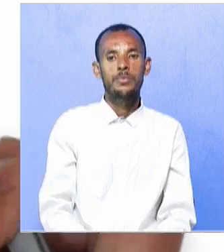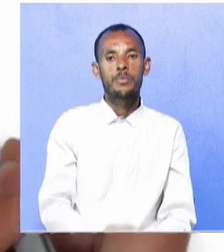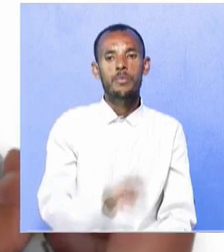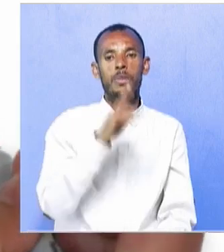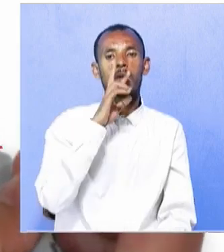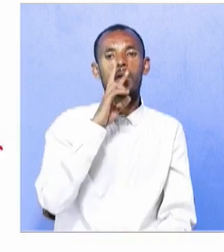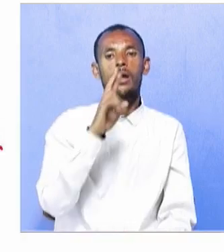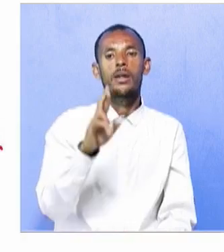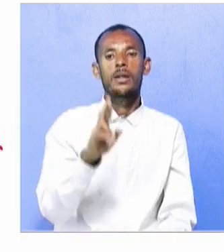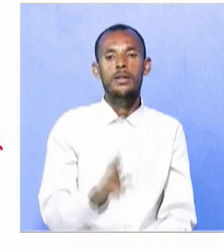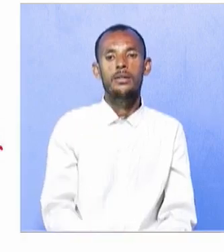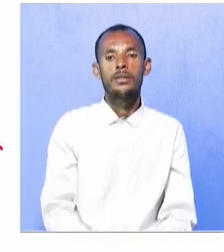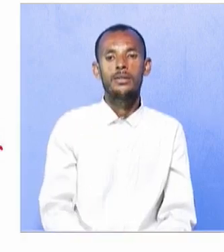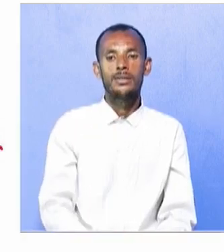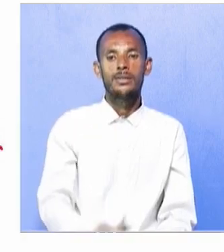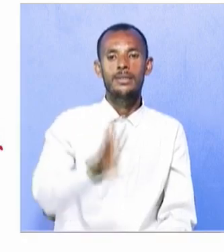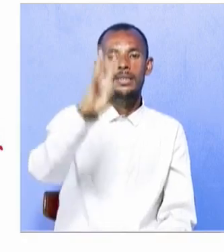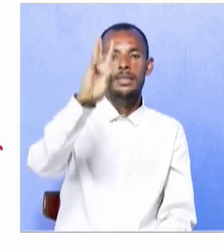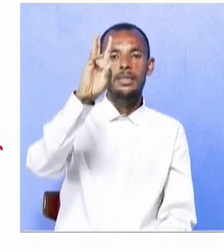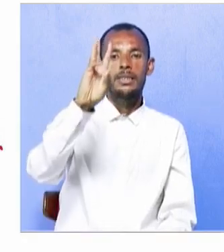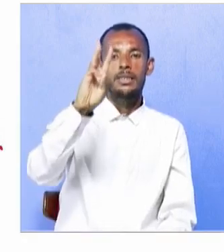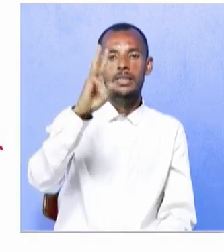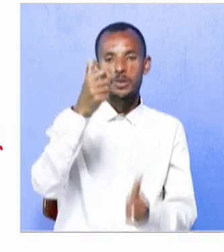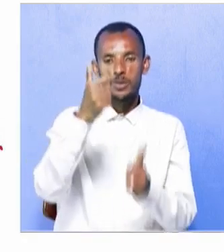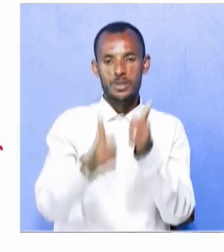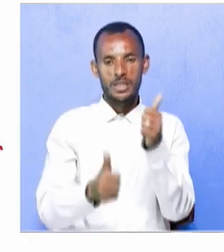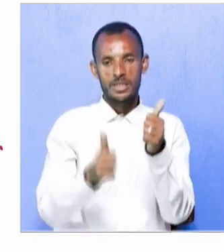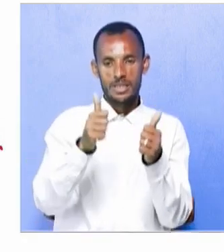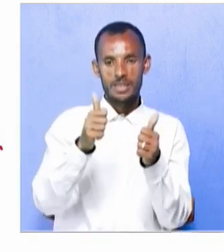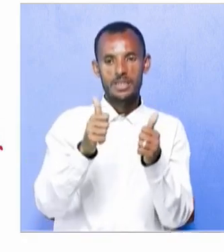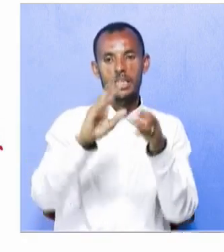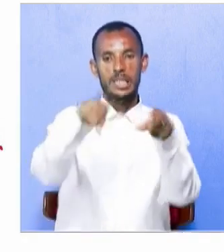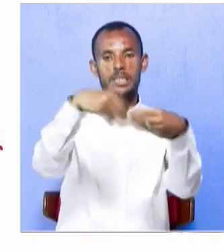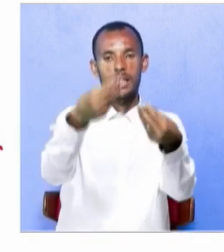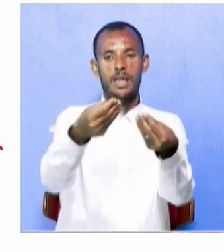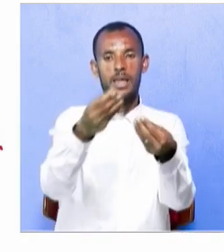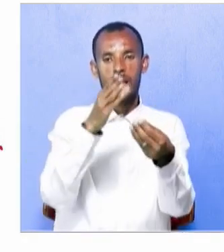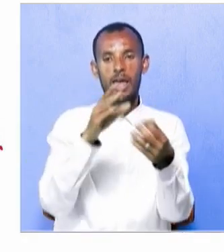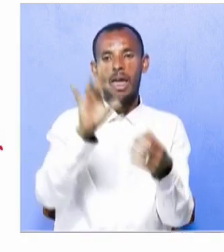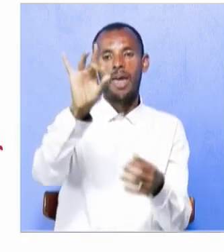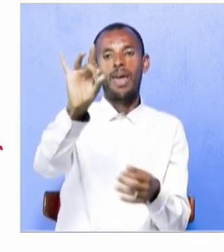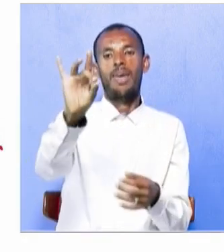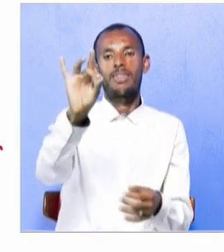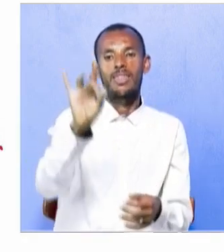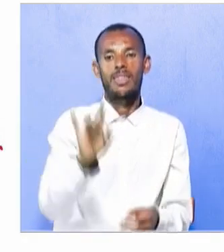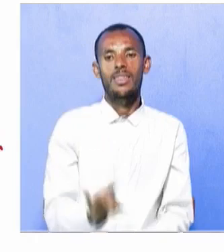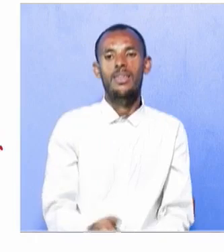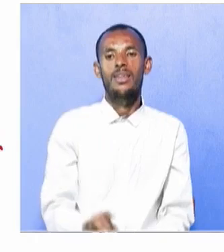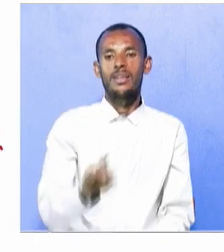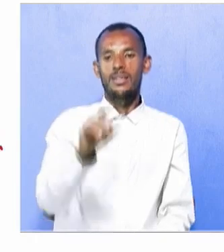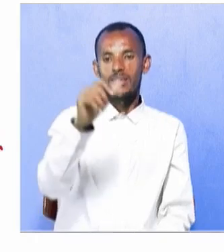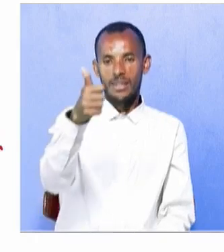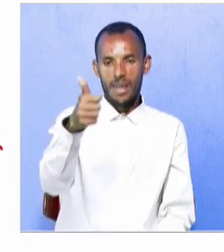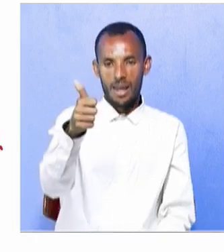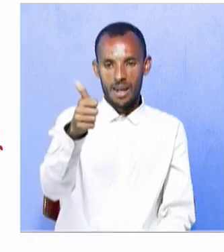are 6, which is already known, 8,